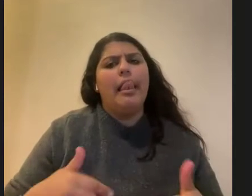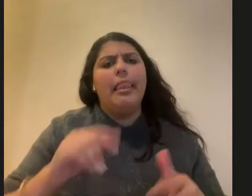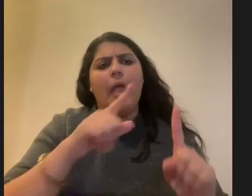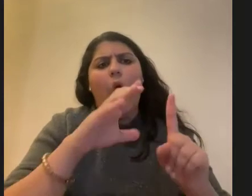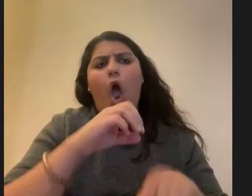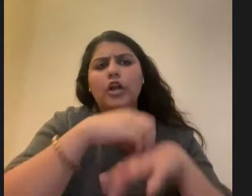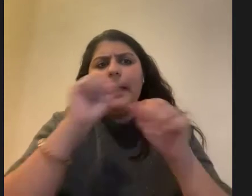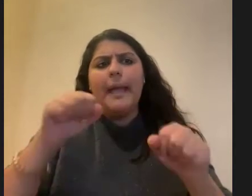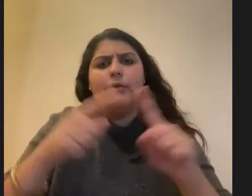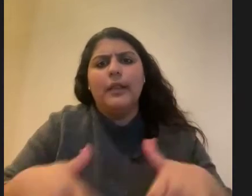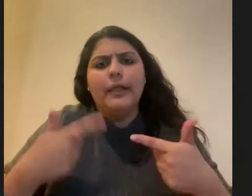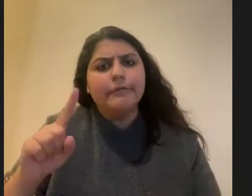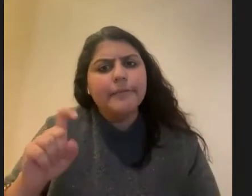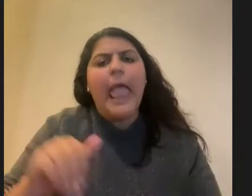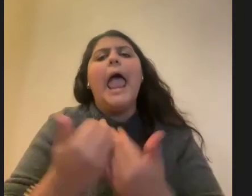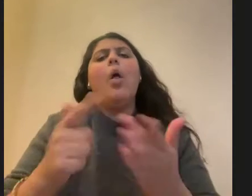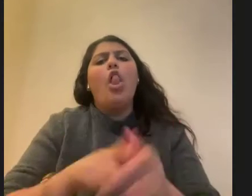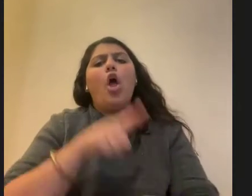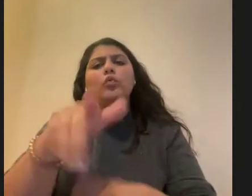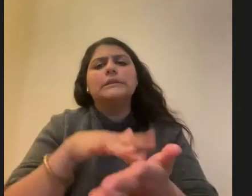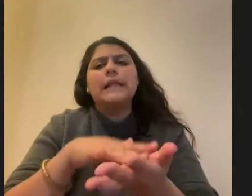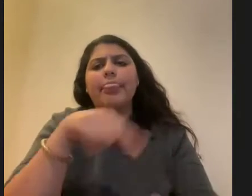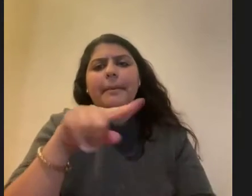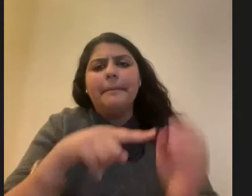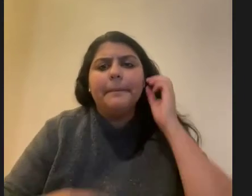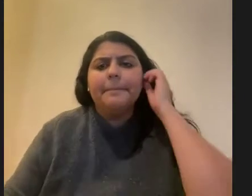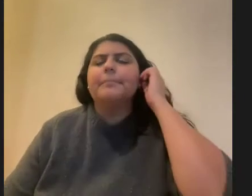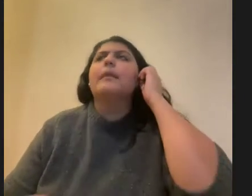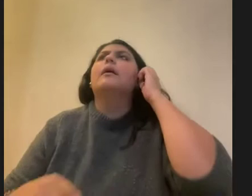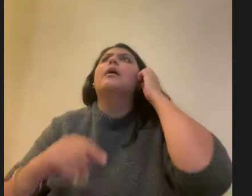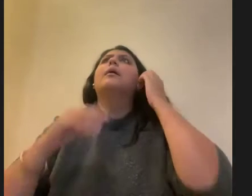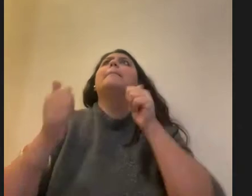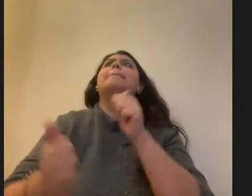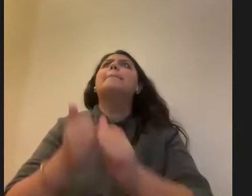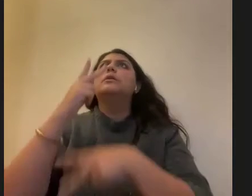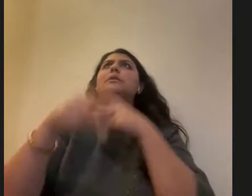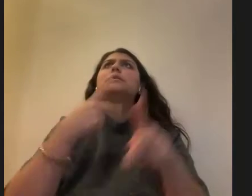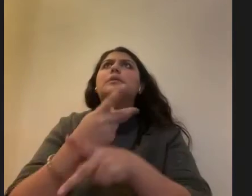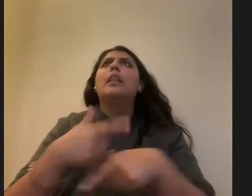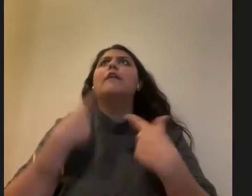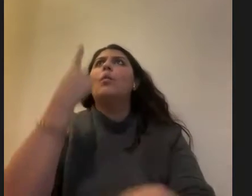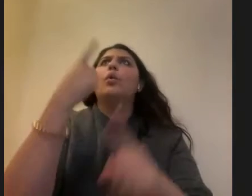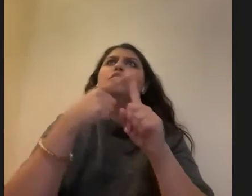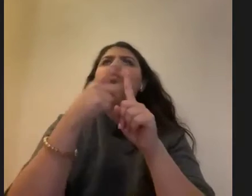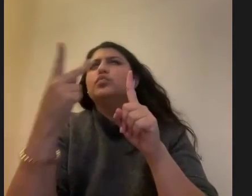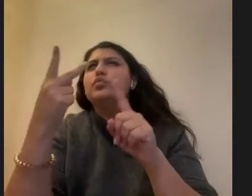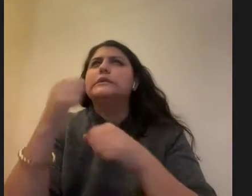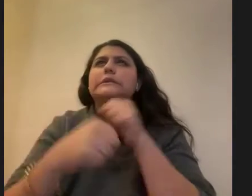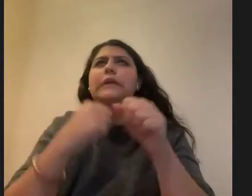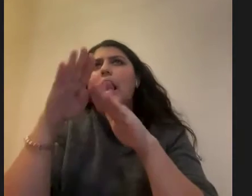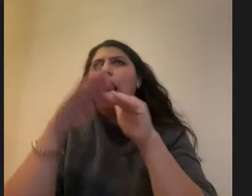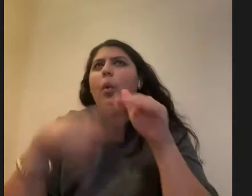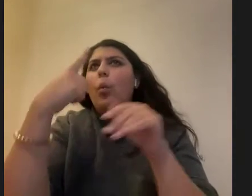have you been studying octopuses? Octopuses live anywhere from, most species live about 1 to 2 years, less than 1 year in the